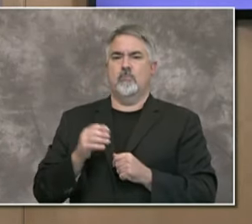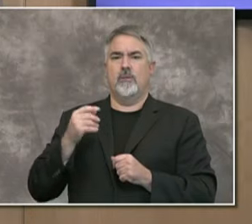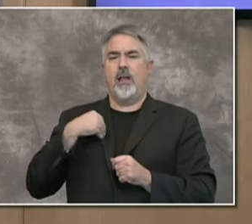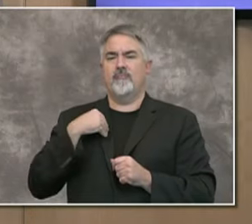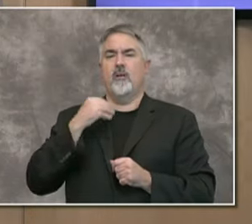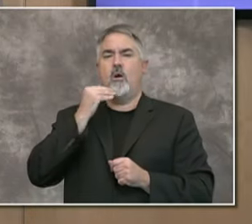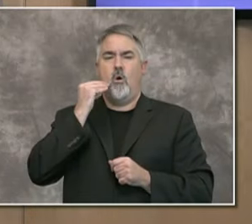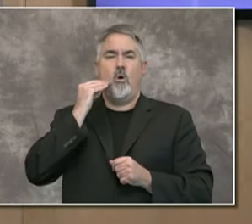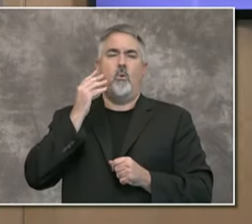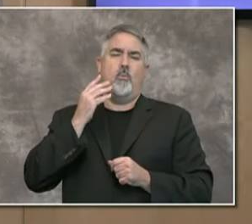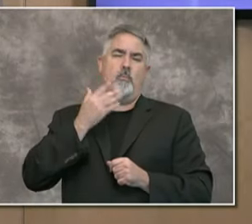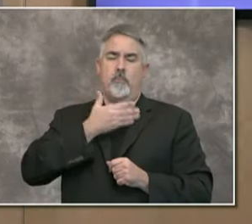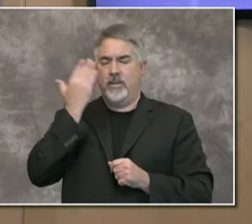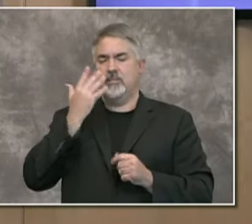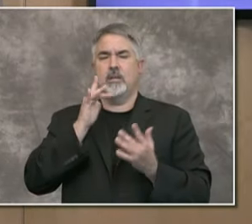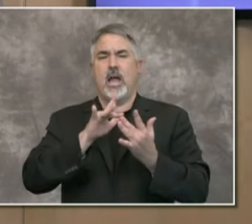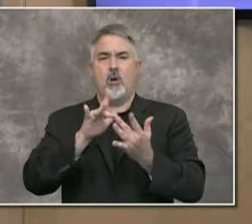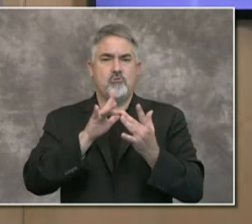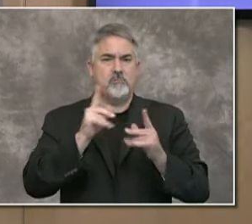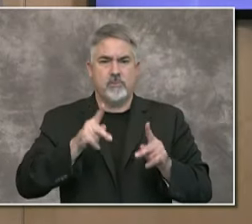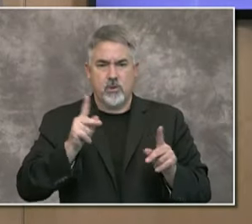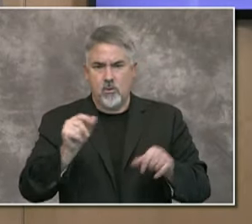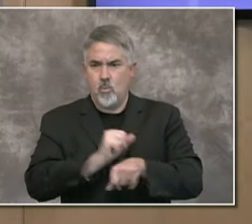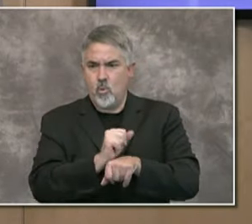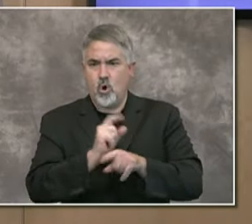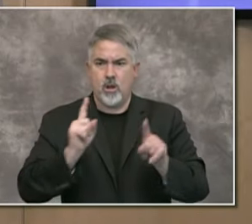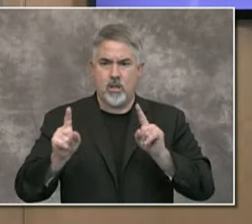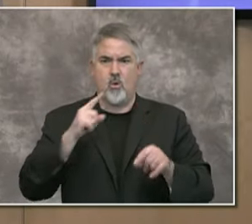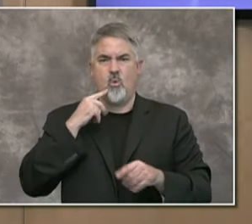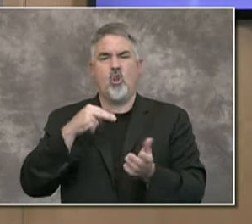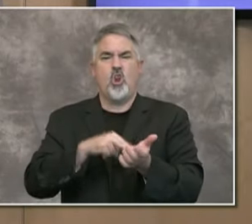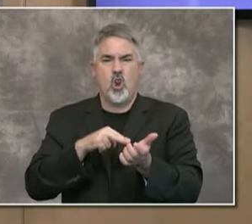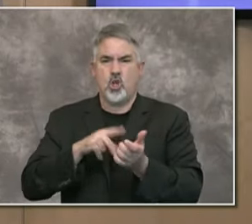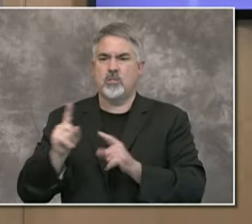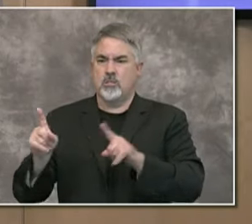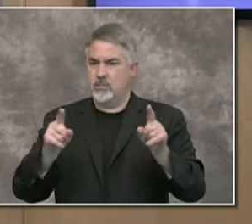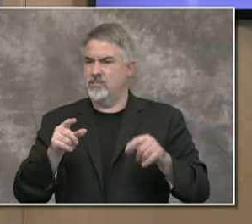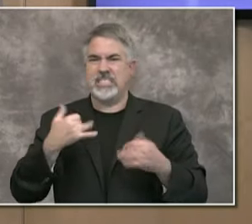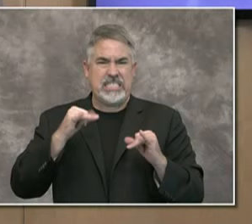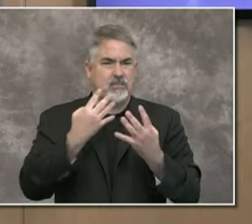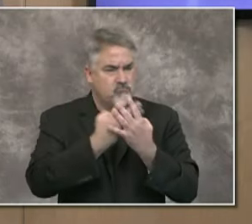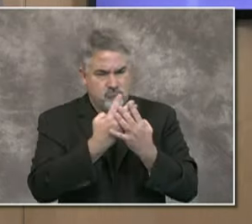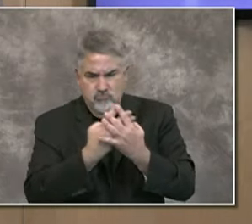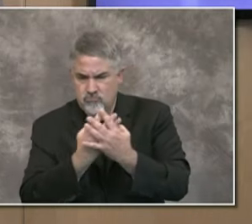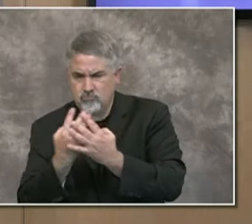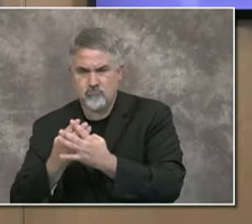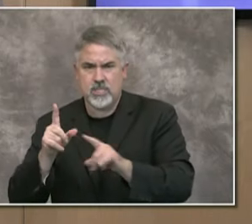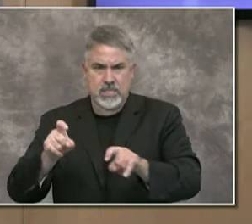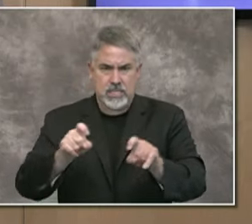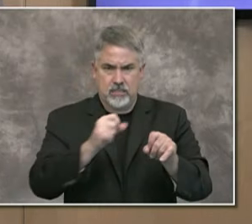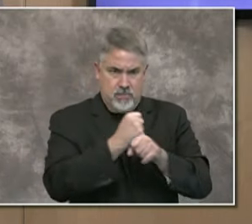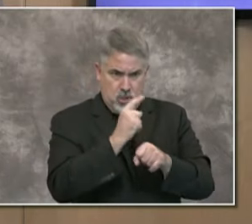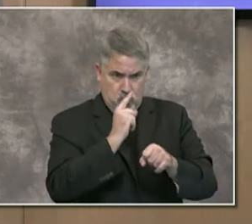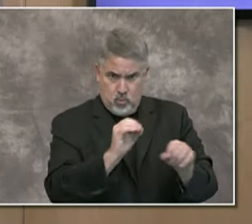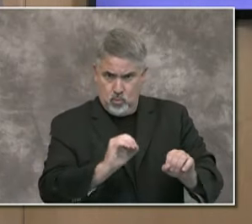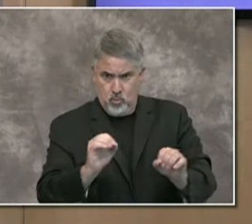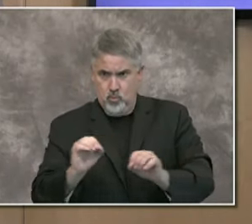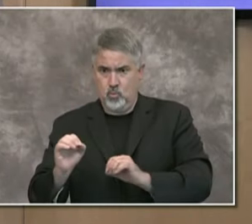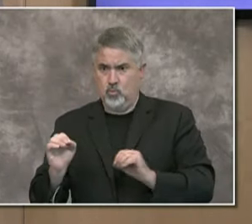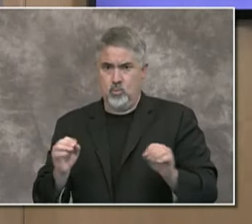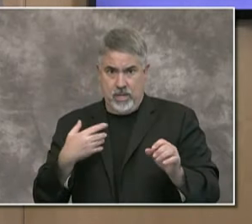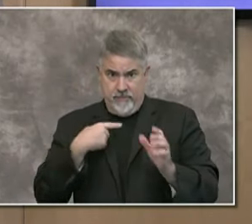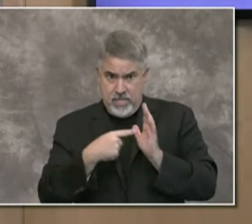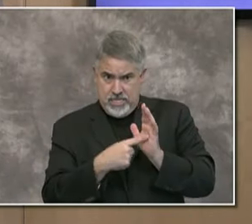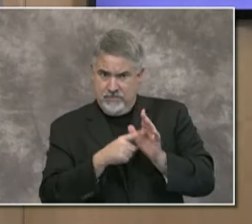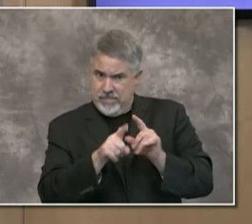health nurses there that are continually screening and assessing unsheltered individuals for any symptoms, which